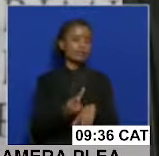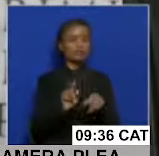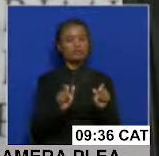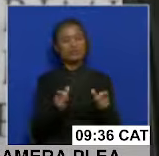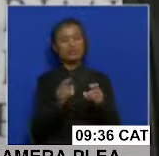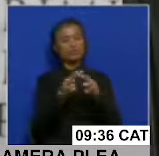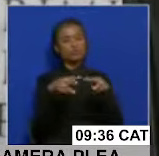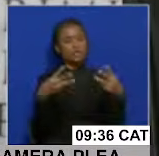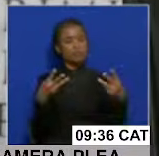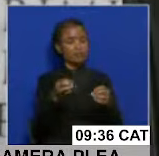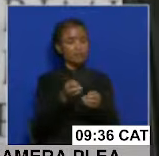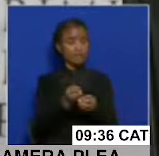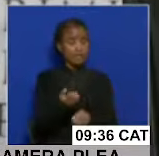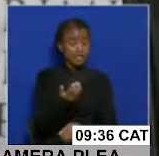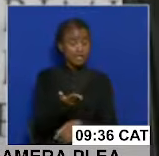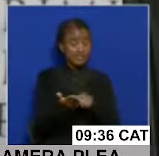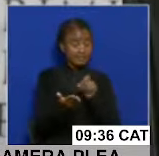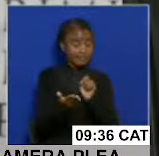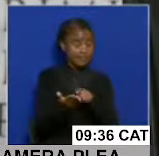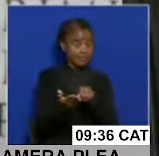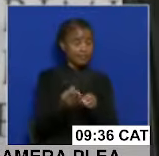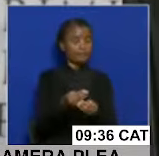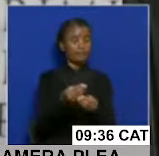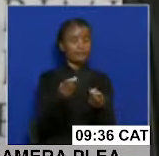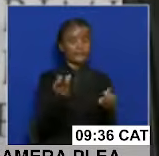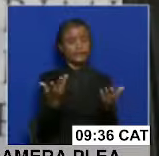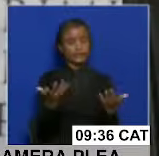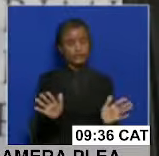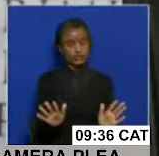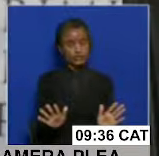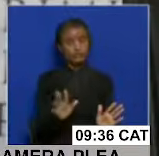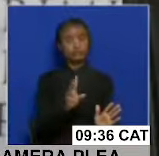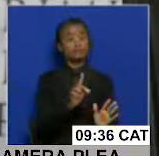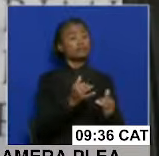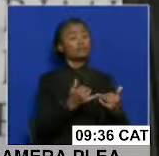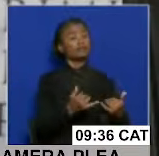last document in your files,